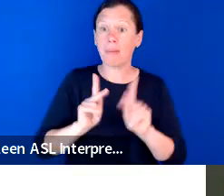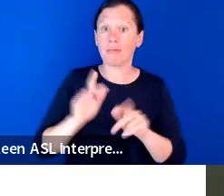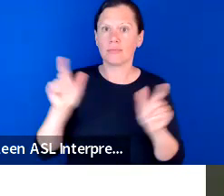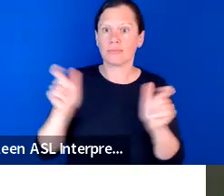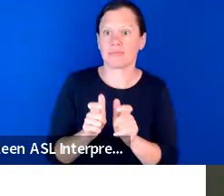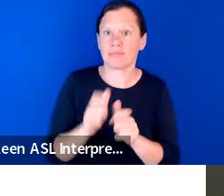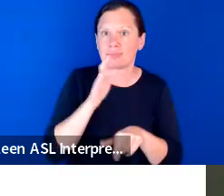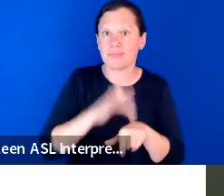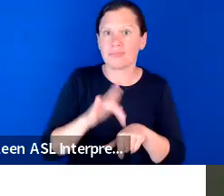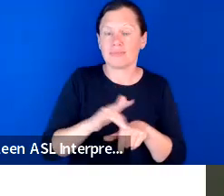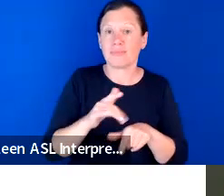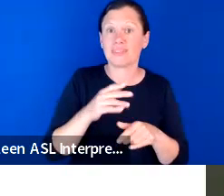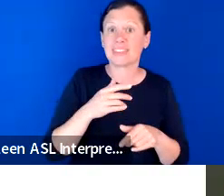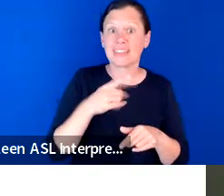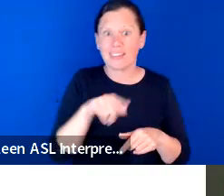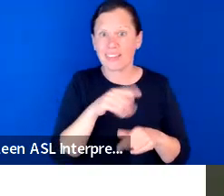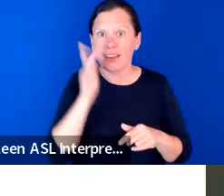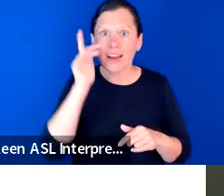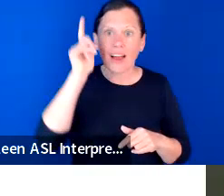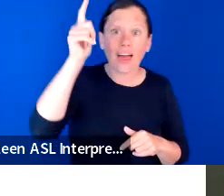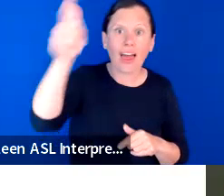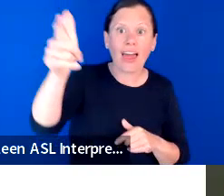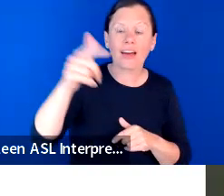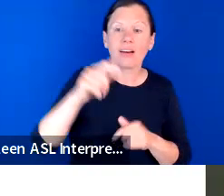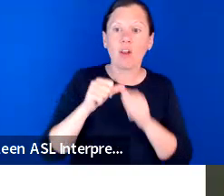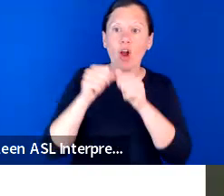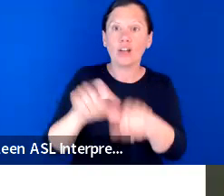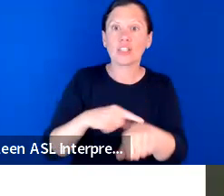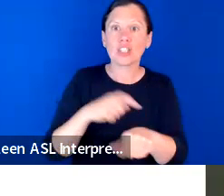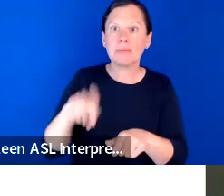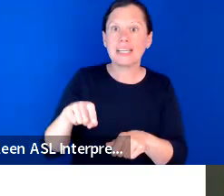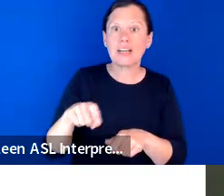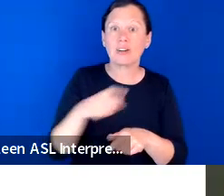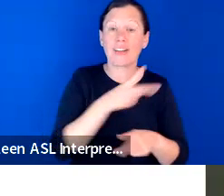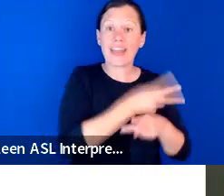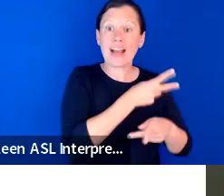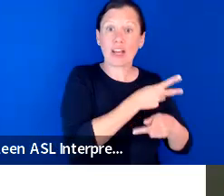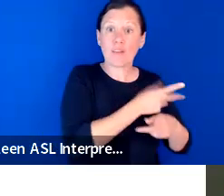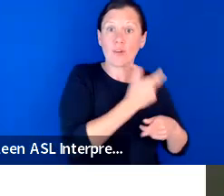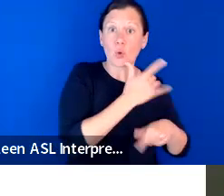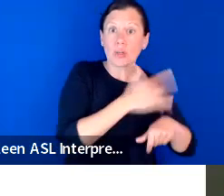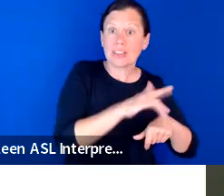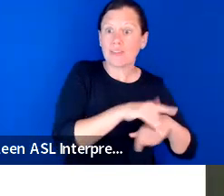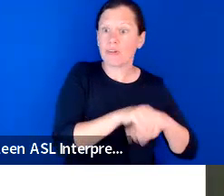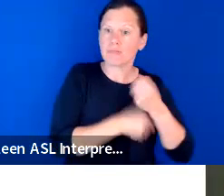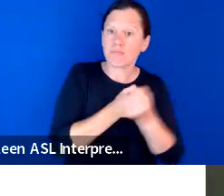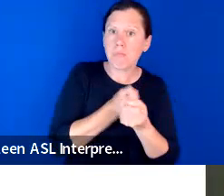years that need care, and family caregivers are more likely to be providing care for multiple loved ones at a